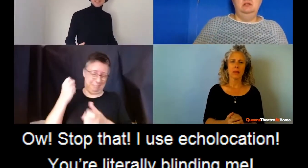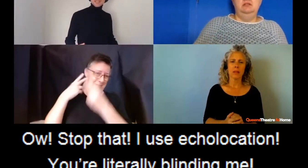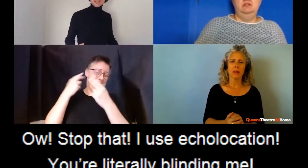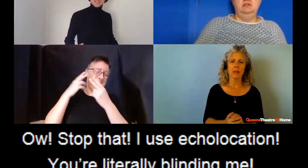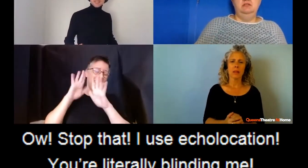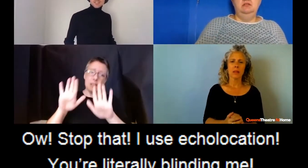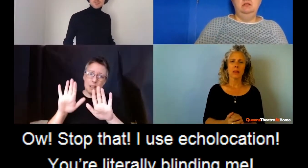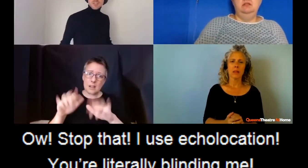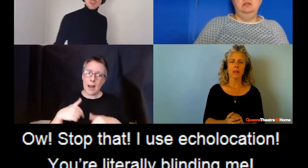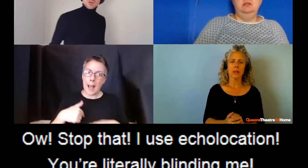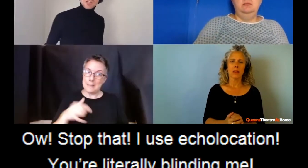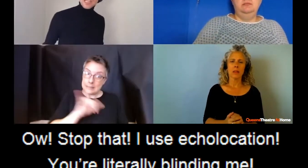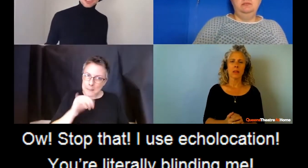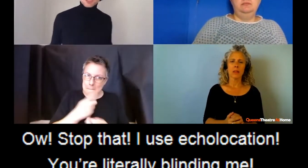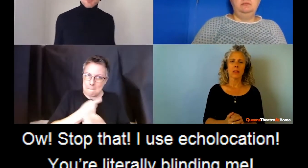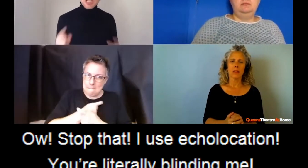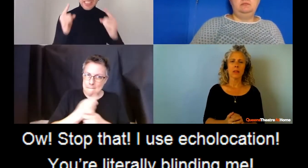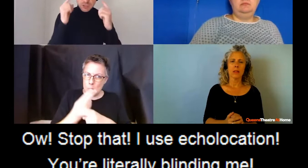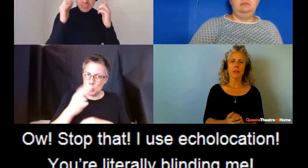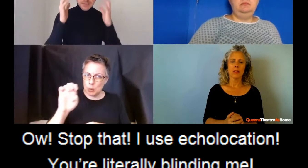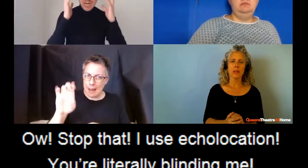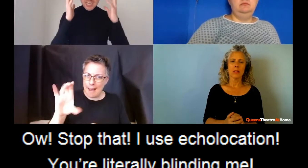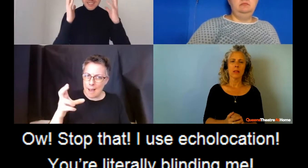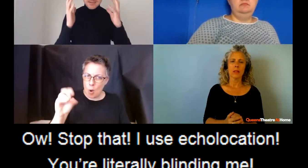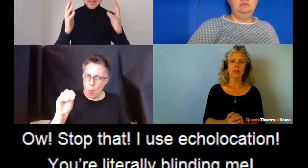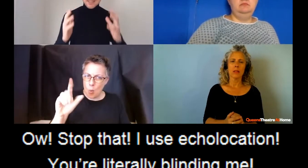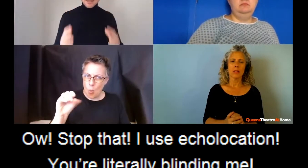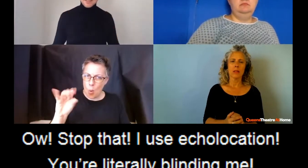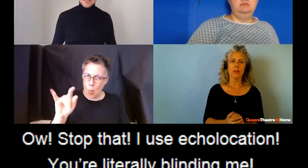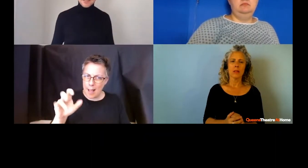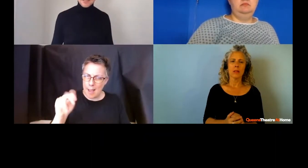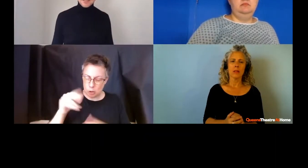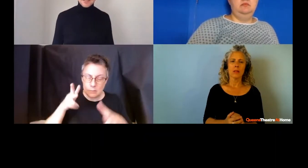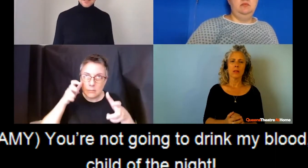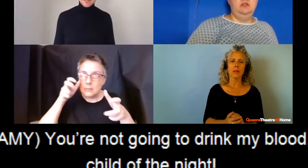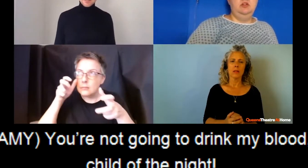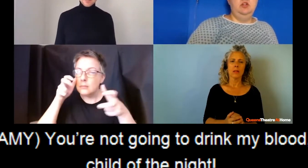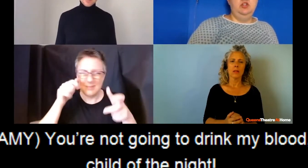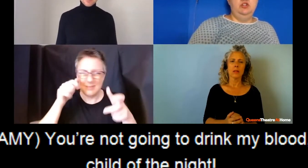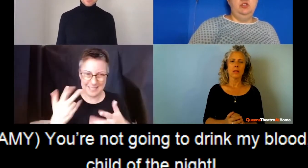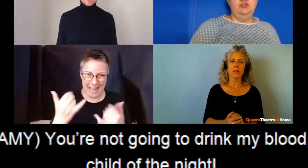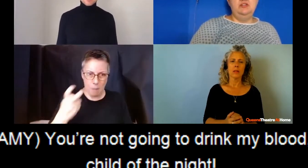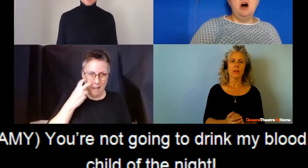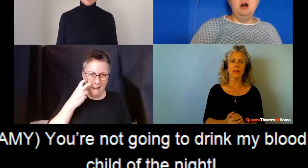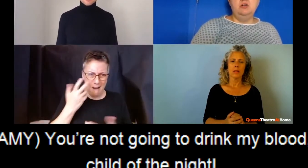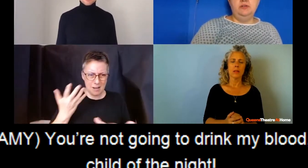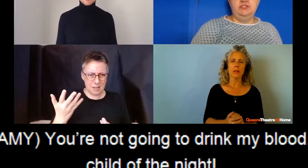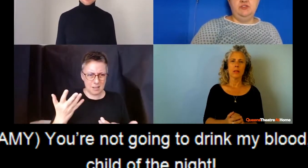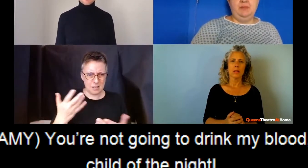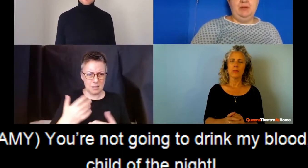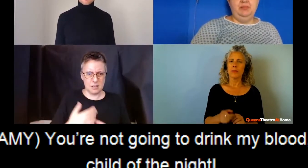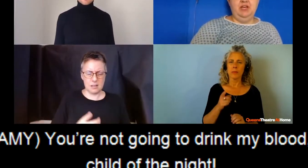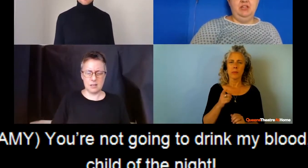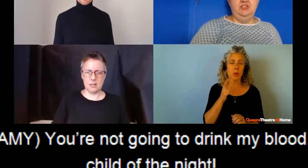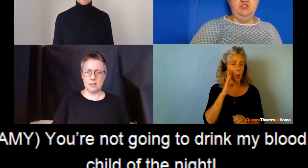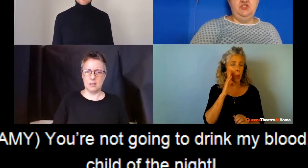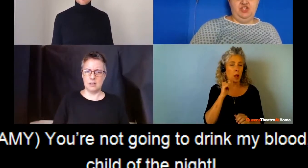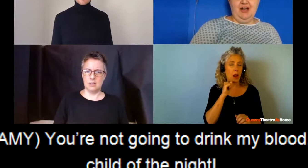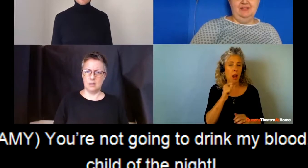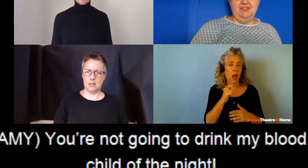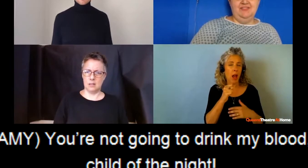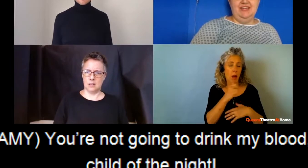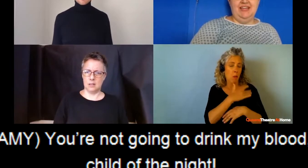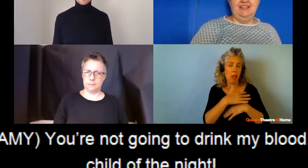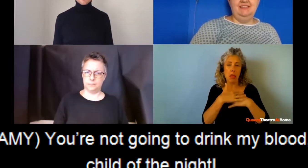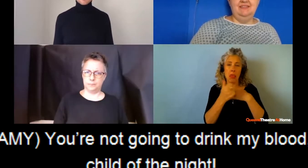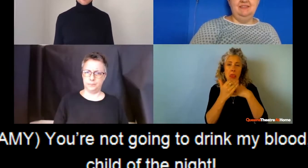that. I use echolocation. You are literally blinding me. You're not going to drink my blood,